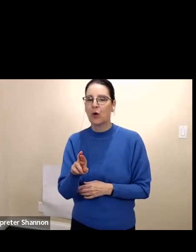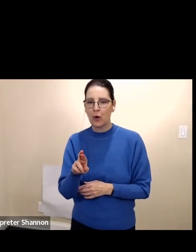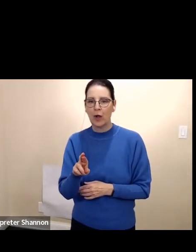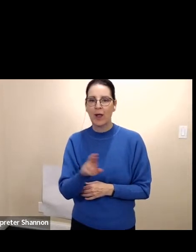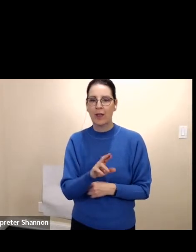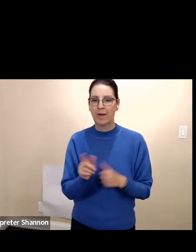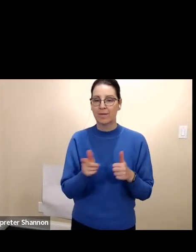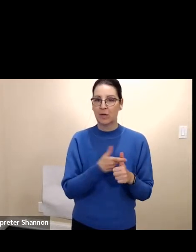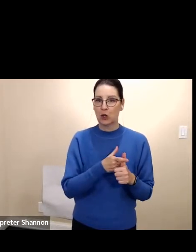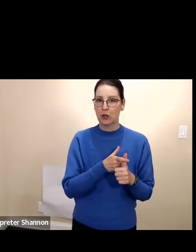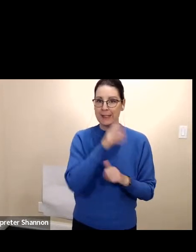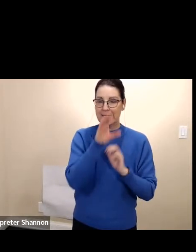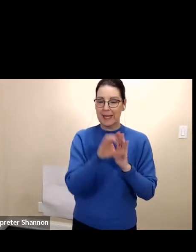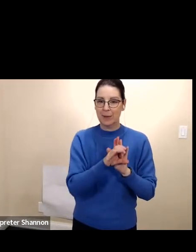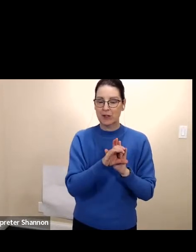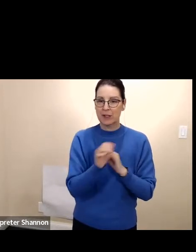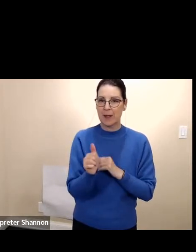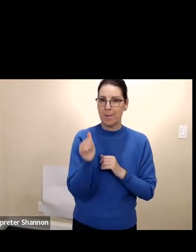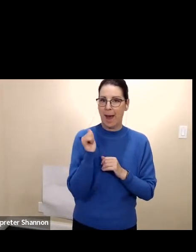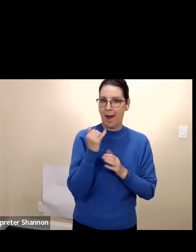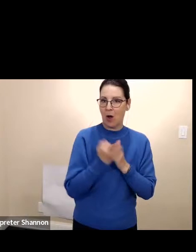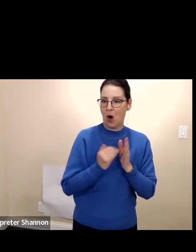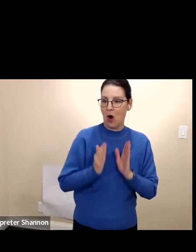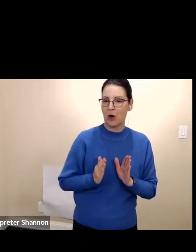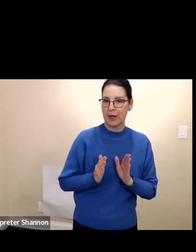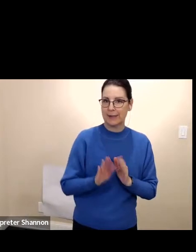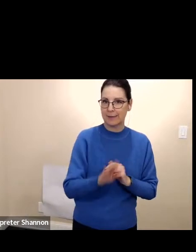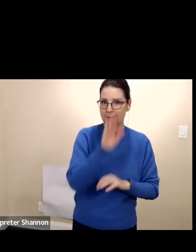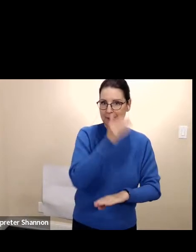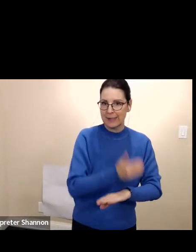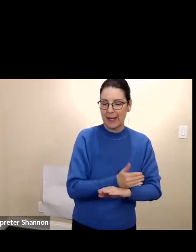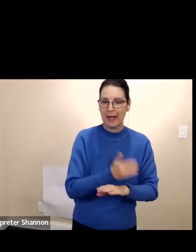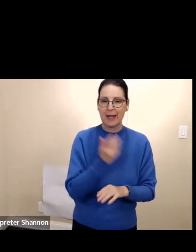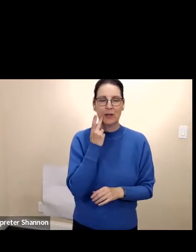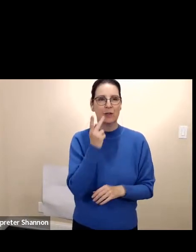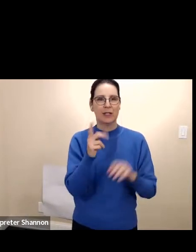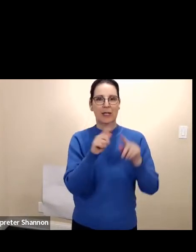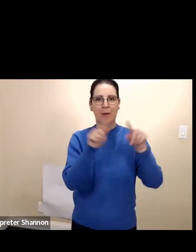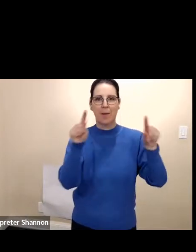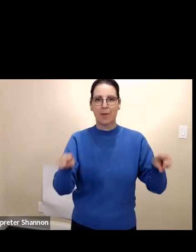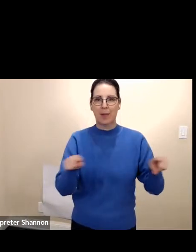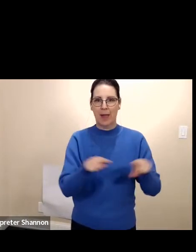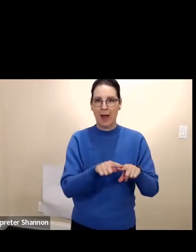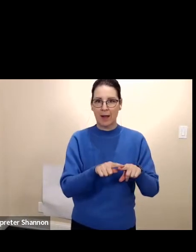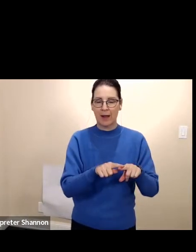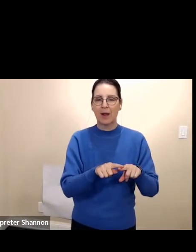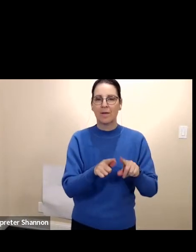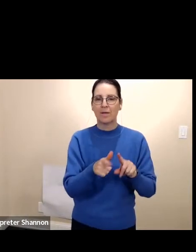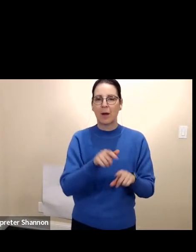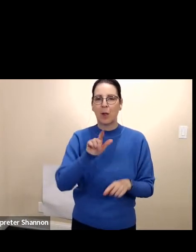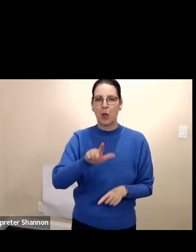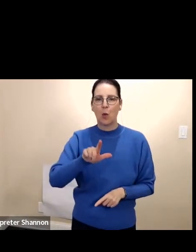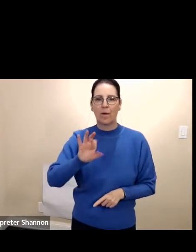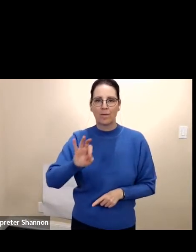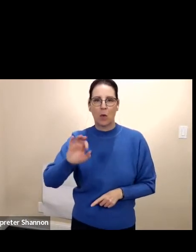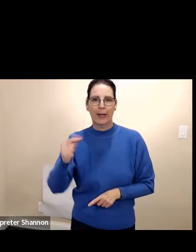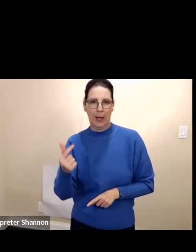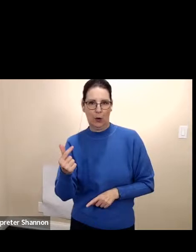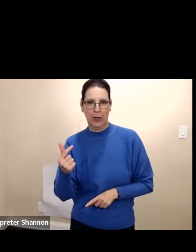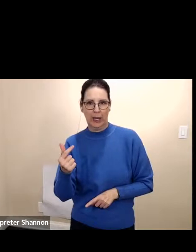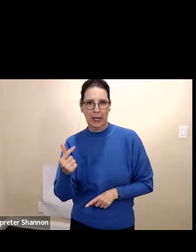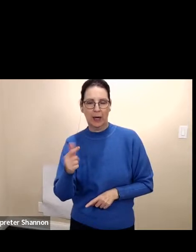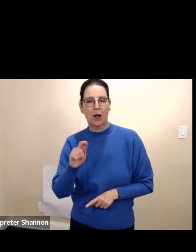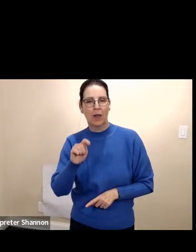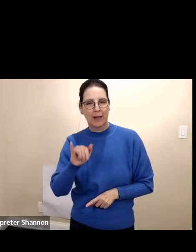the artist's son looking at the plaque commemorating treaty one on the walls of lower Fork area the Tindle sun will also work for Gary